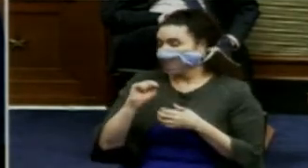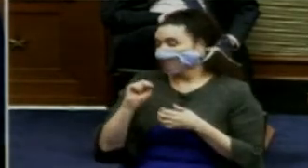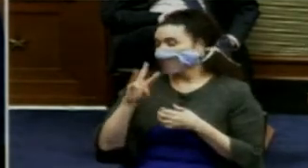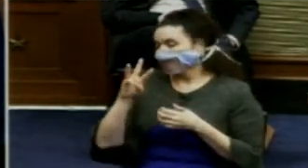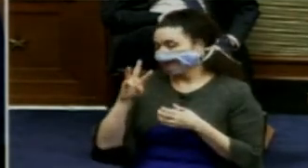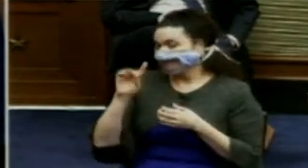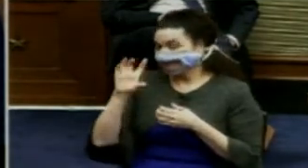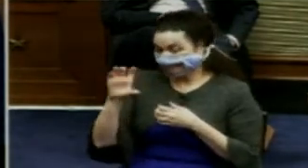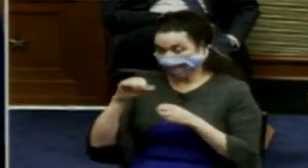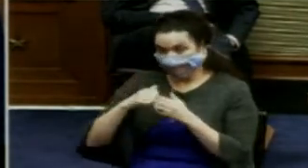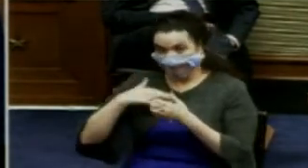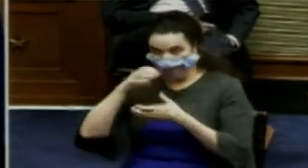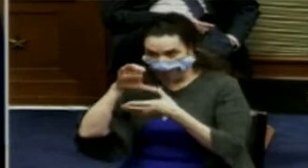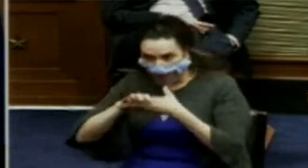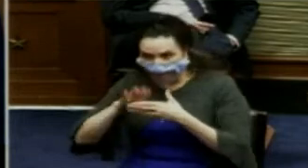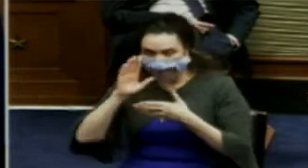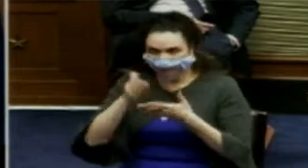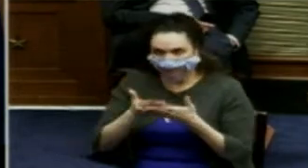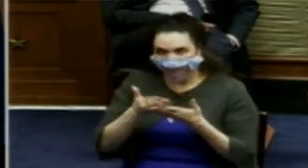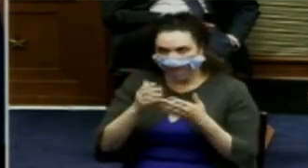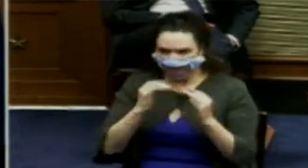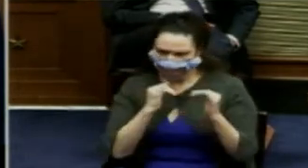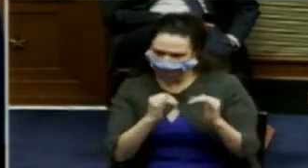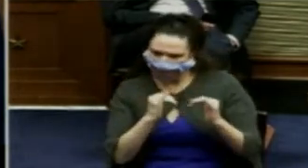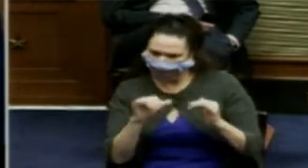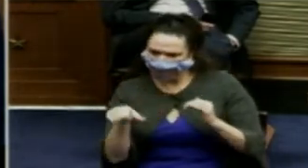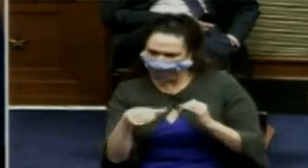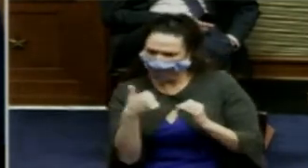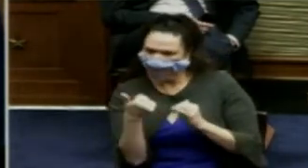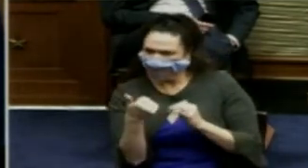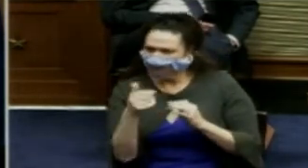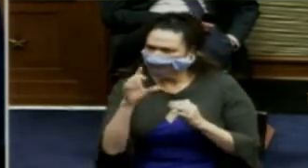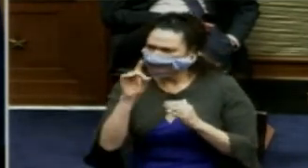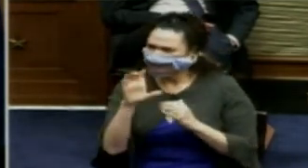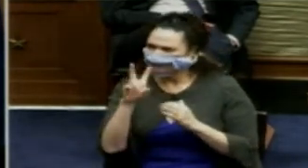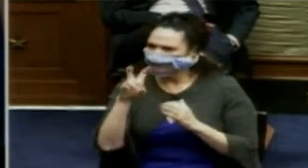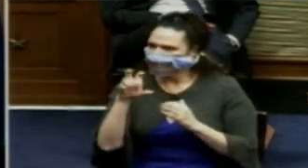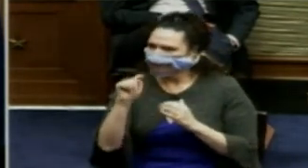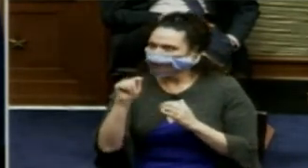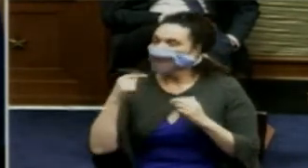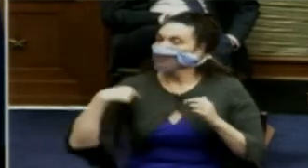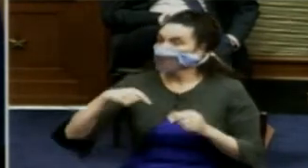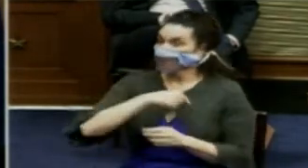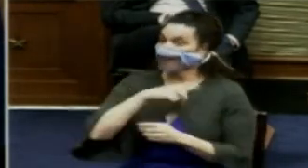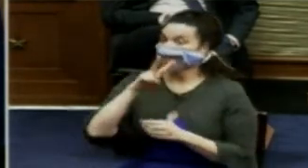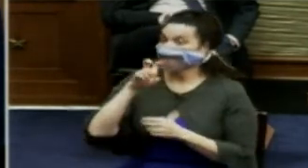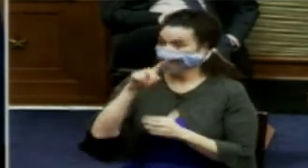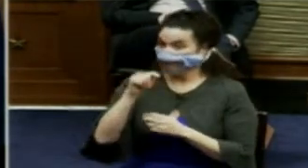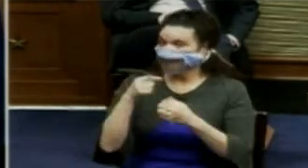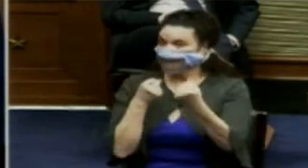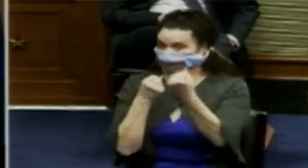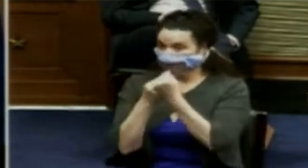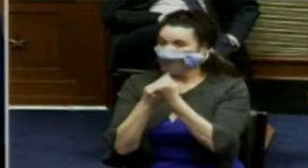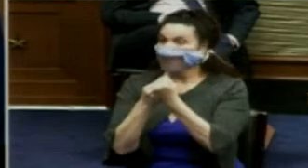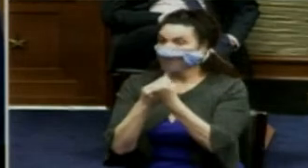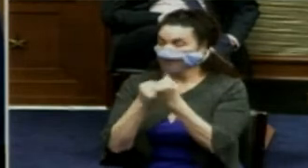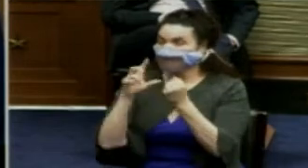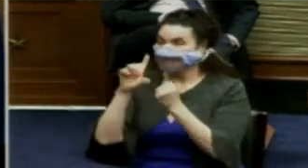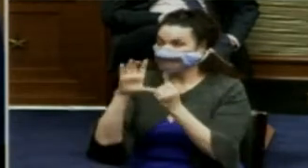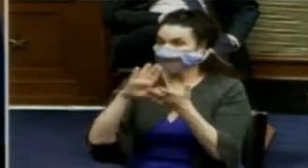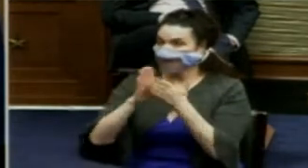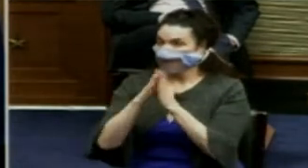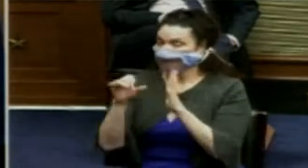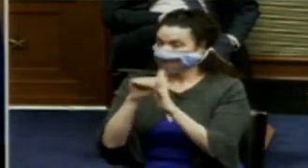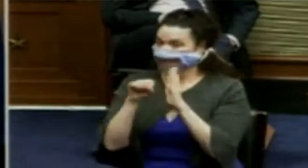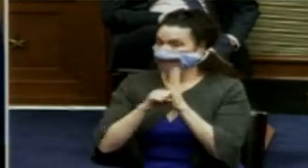so many DC veterans, we are for statehood because of our sacrifice. Since the founding